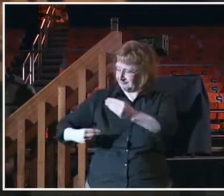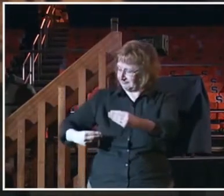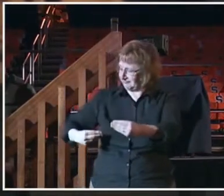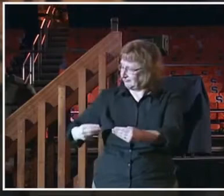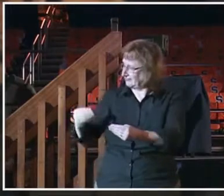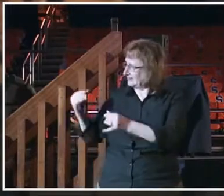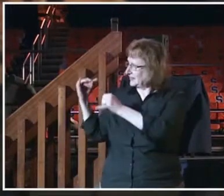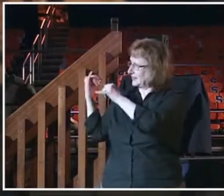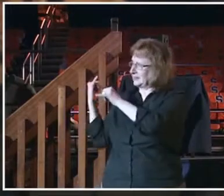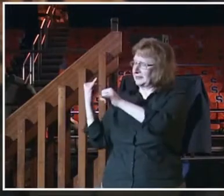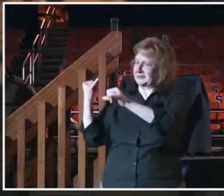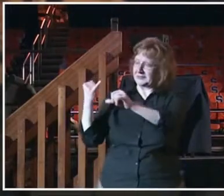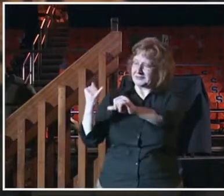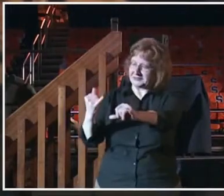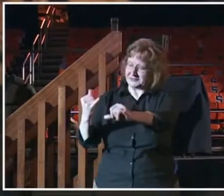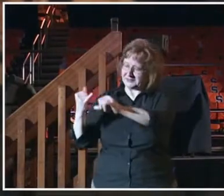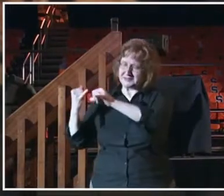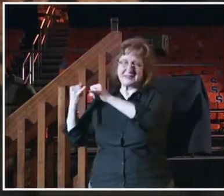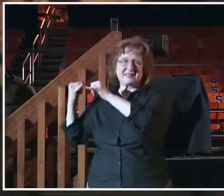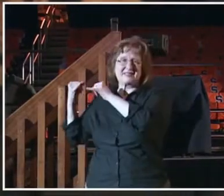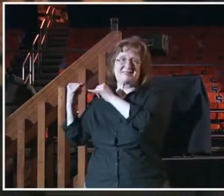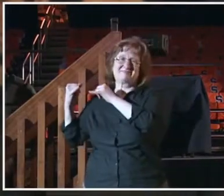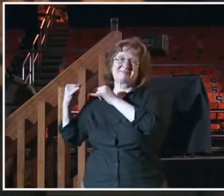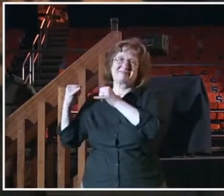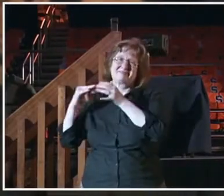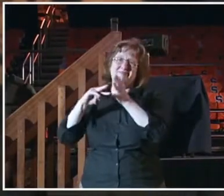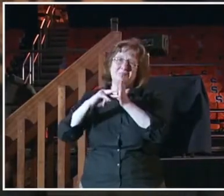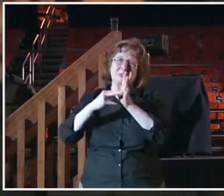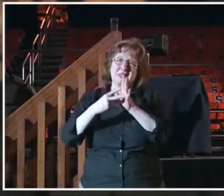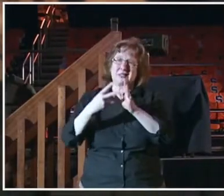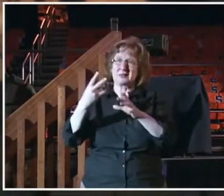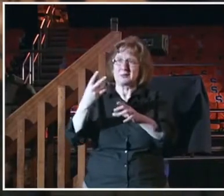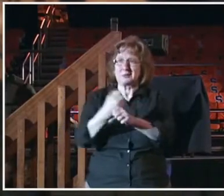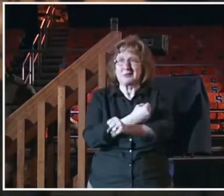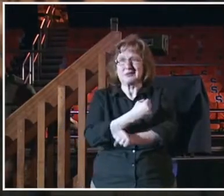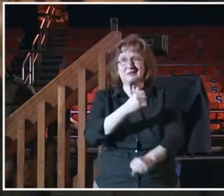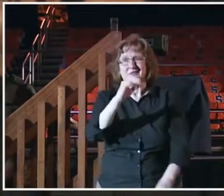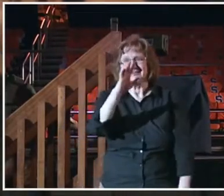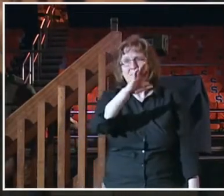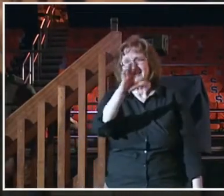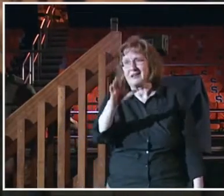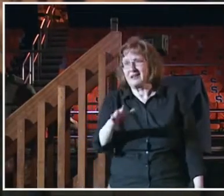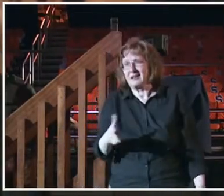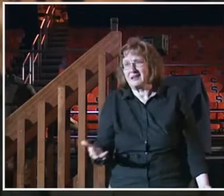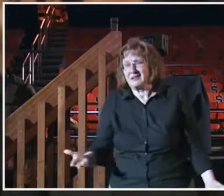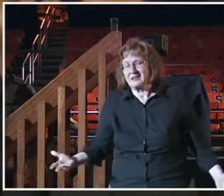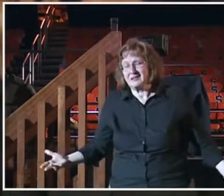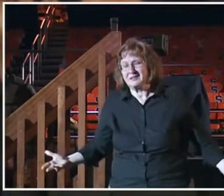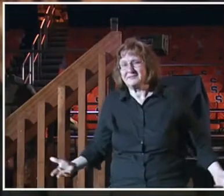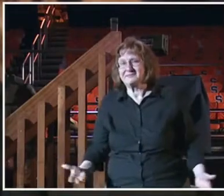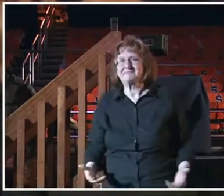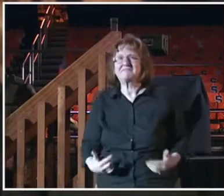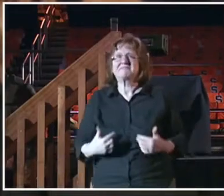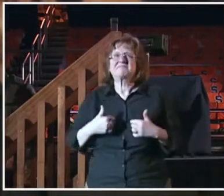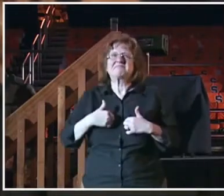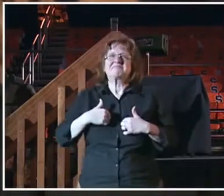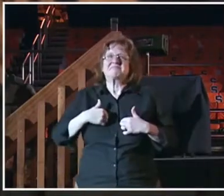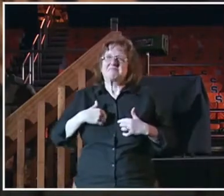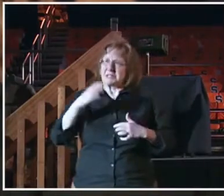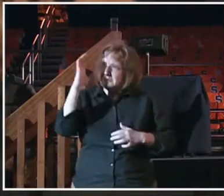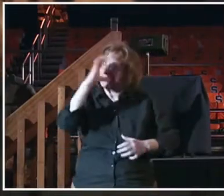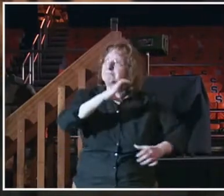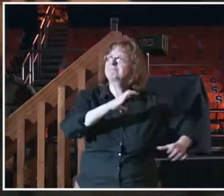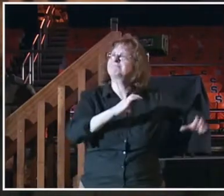Should that mean I'll never win? I will win. 'Cause I'm